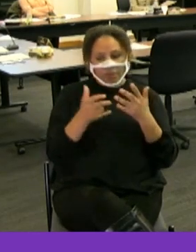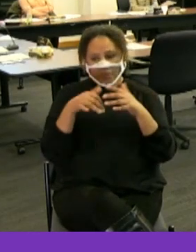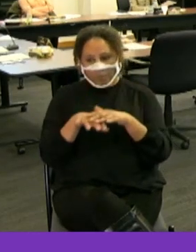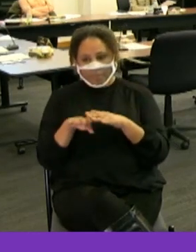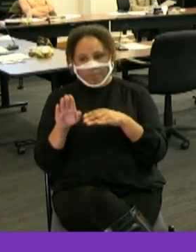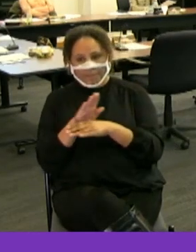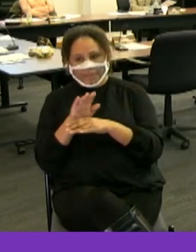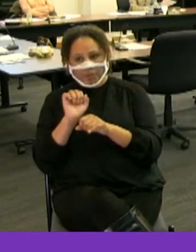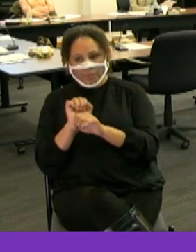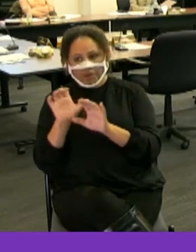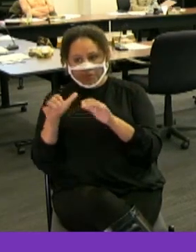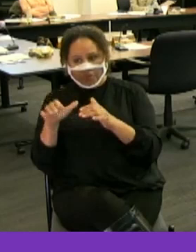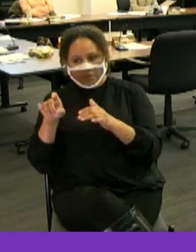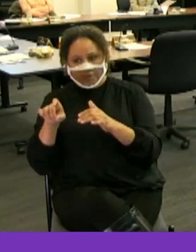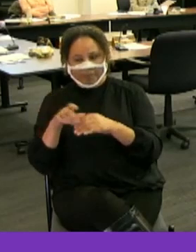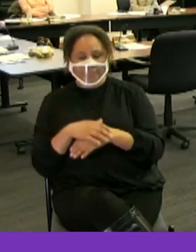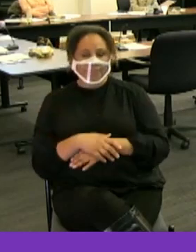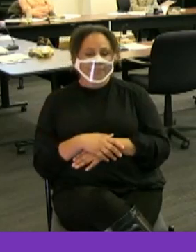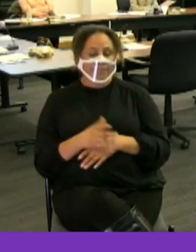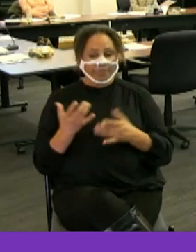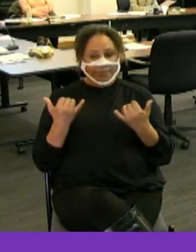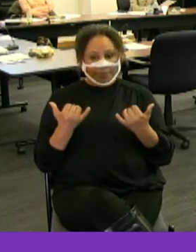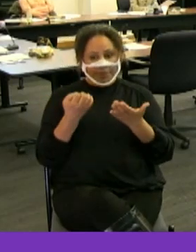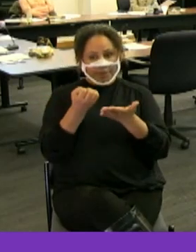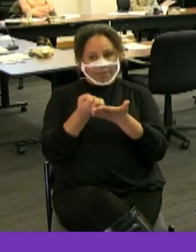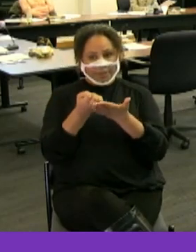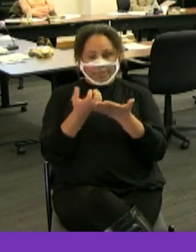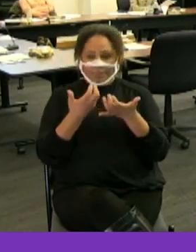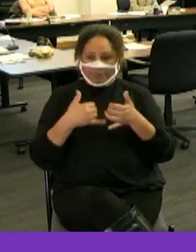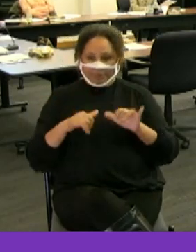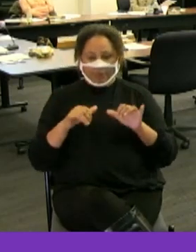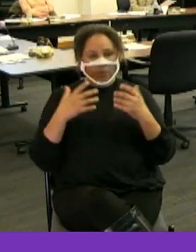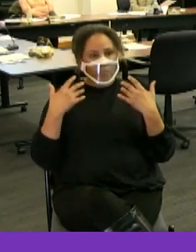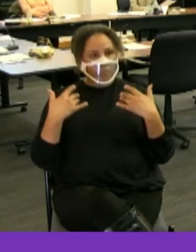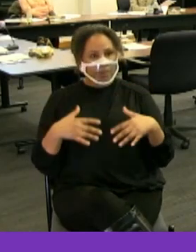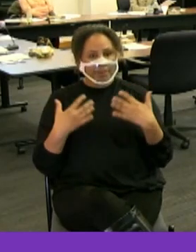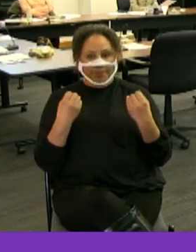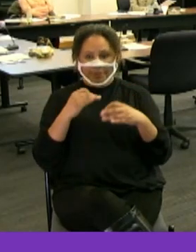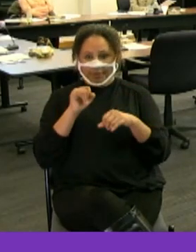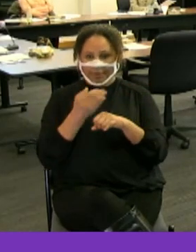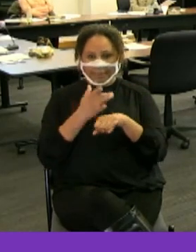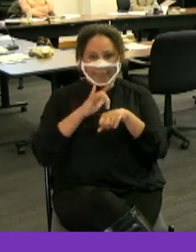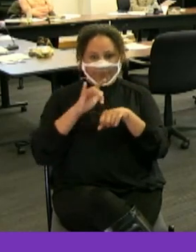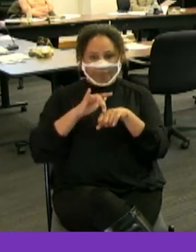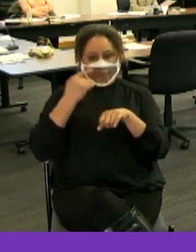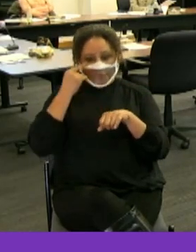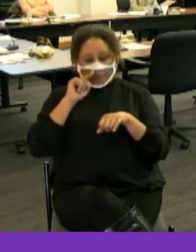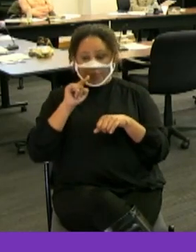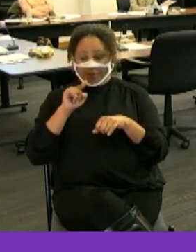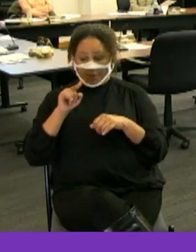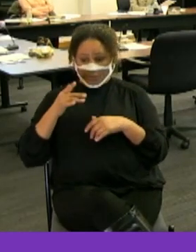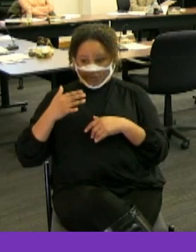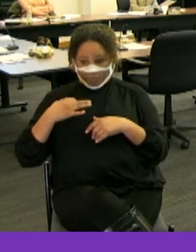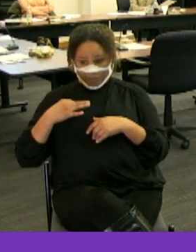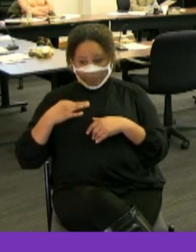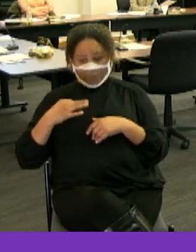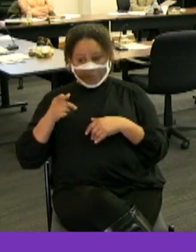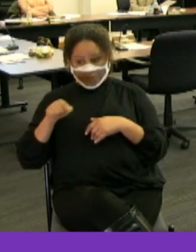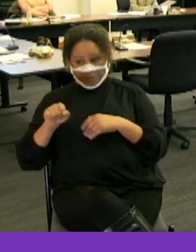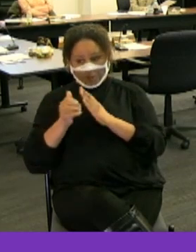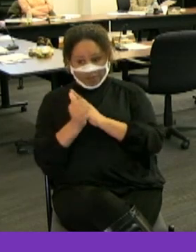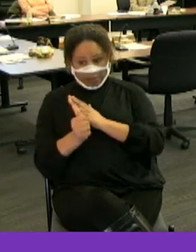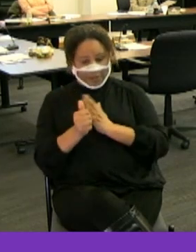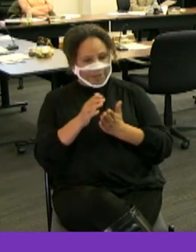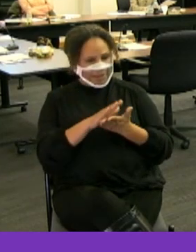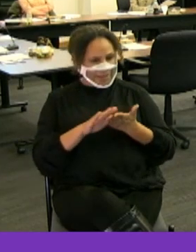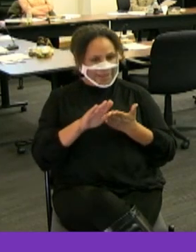needs. Excuse me. While today's economy still has millions of jobs available for qualified applicants, colleges continue to lack